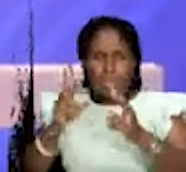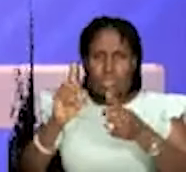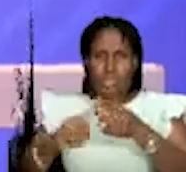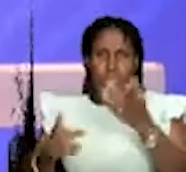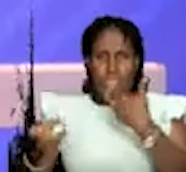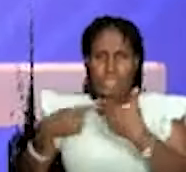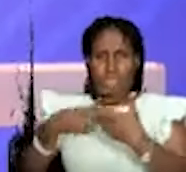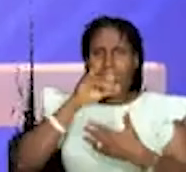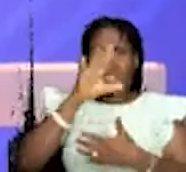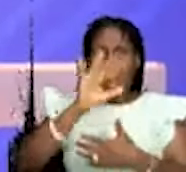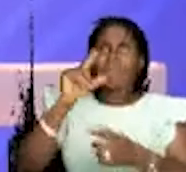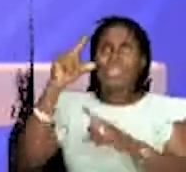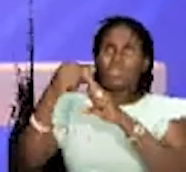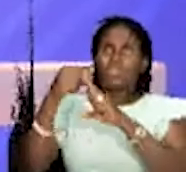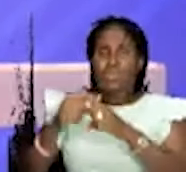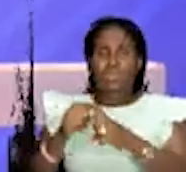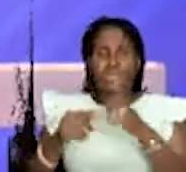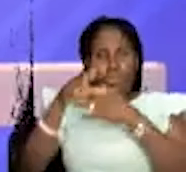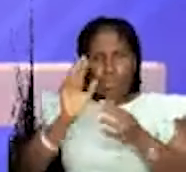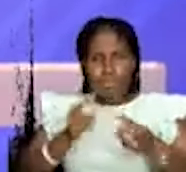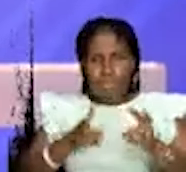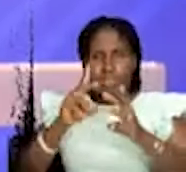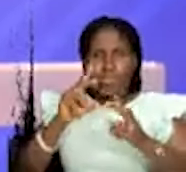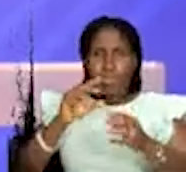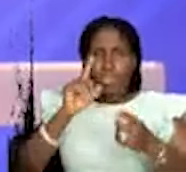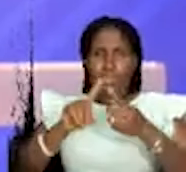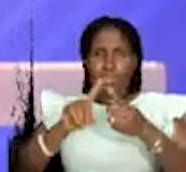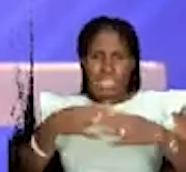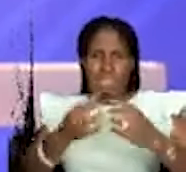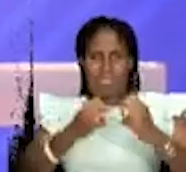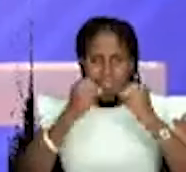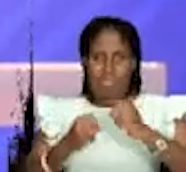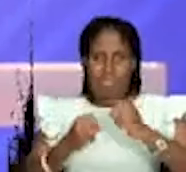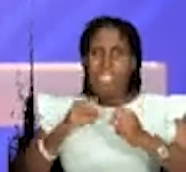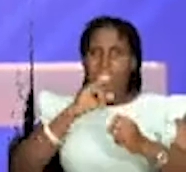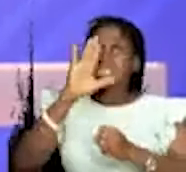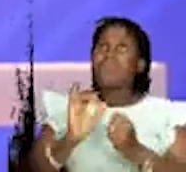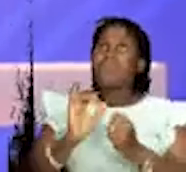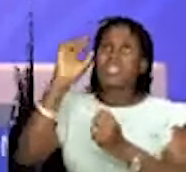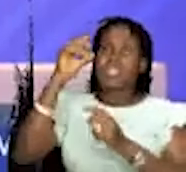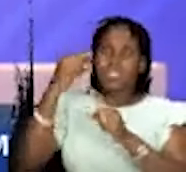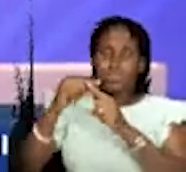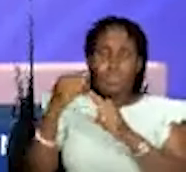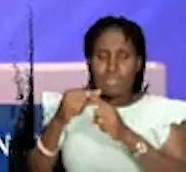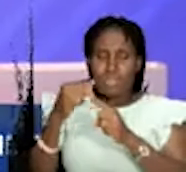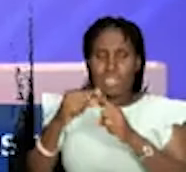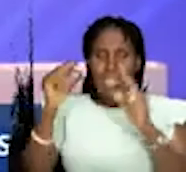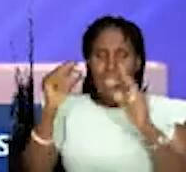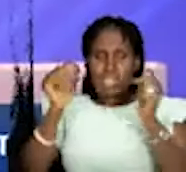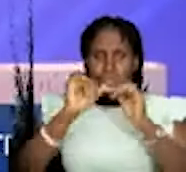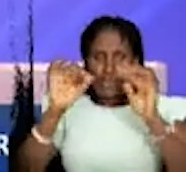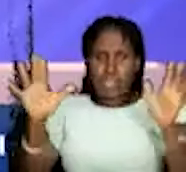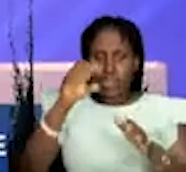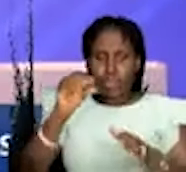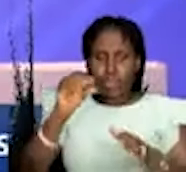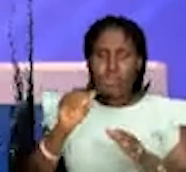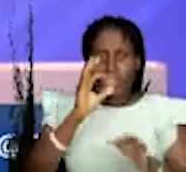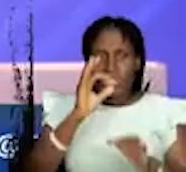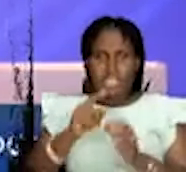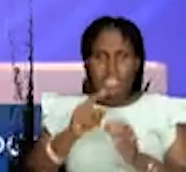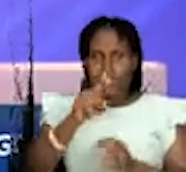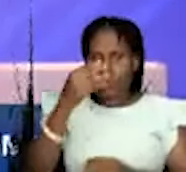method to empower is by His Word. Hallelujah. So if you ignore the Word